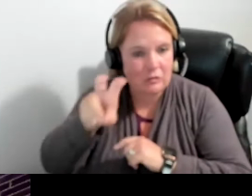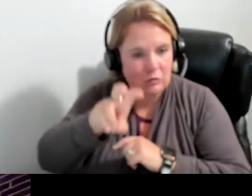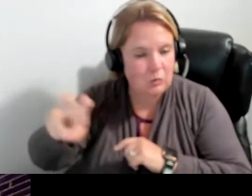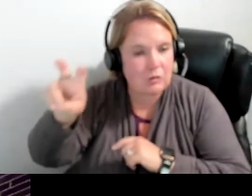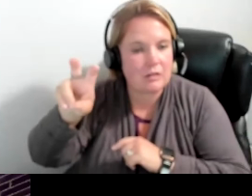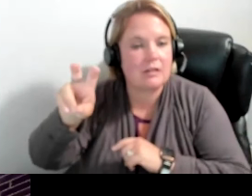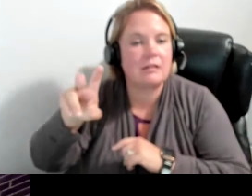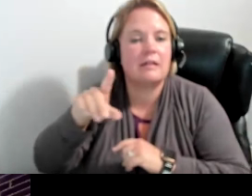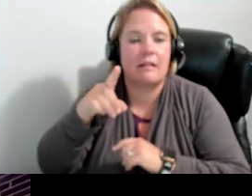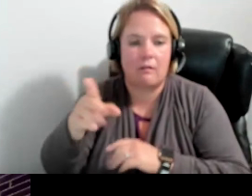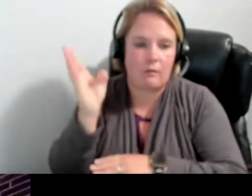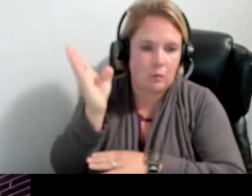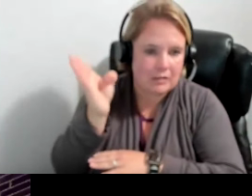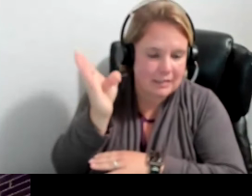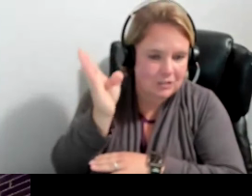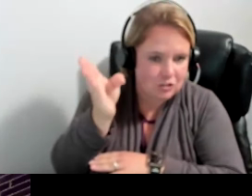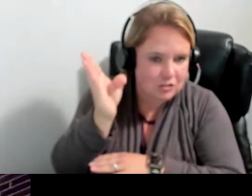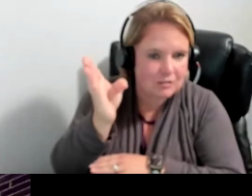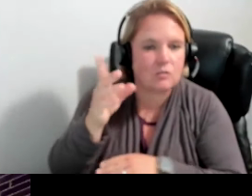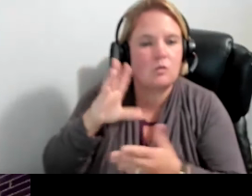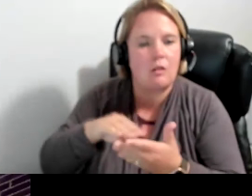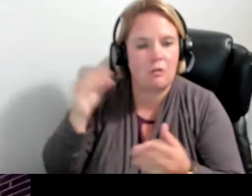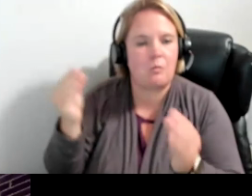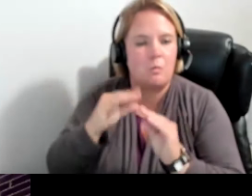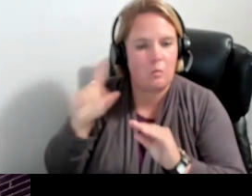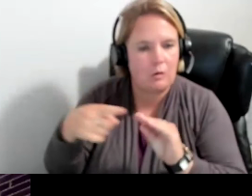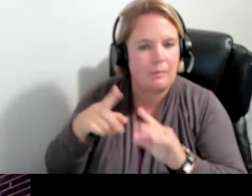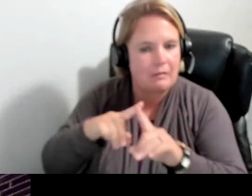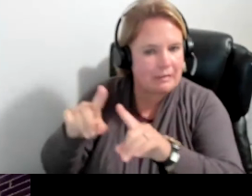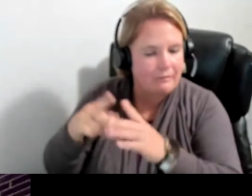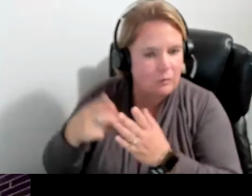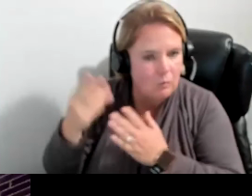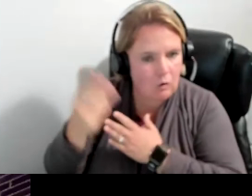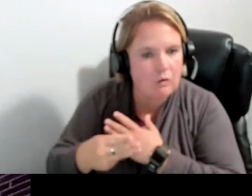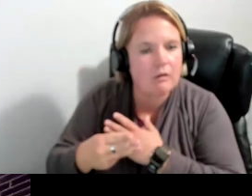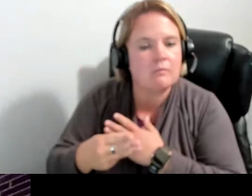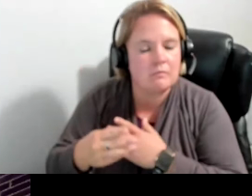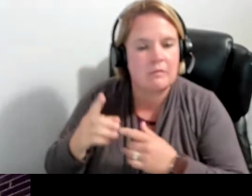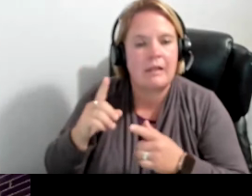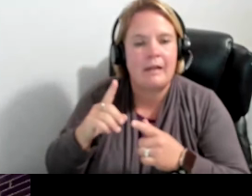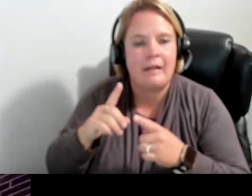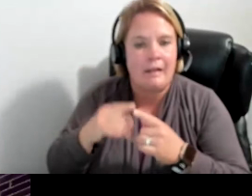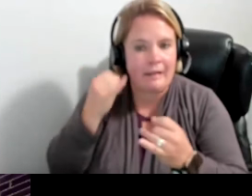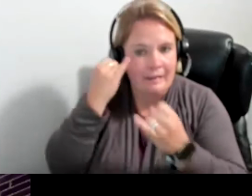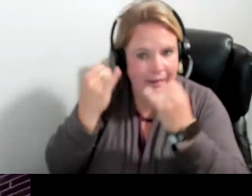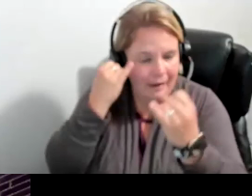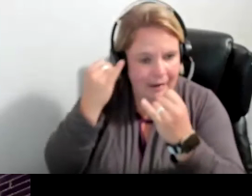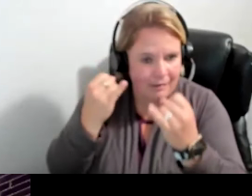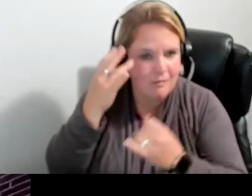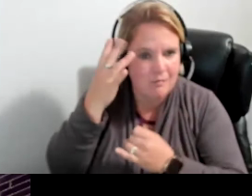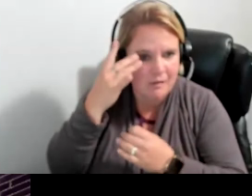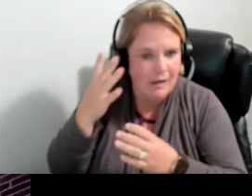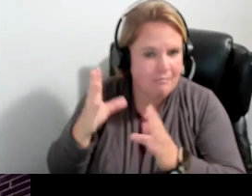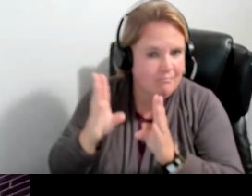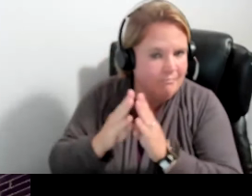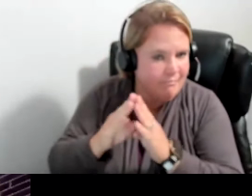School. They'll be giving a presentation so you can learn a little more about the programs they offer over there. And the idea of why I put that session together was,